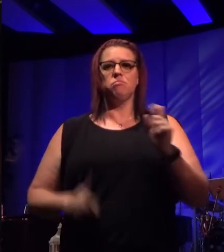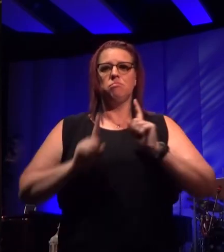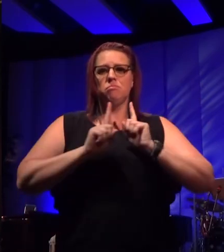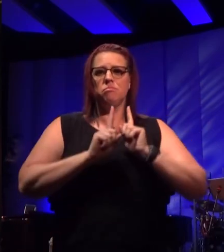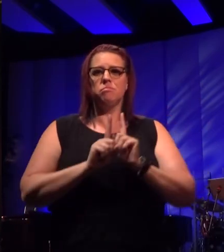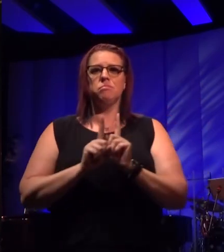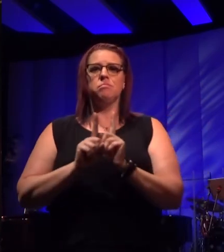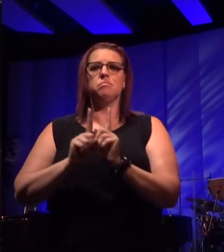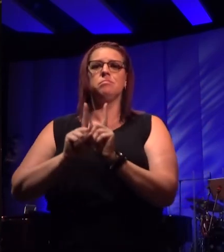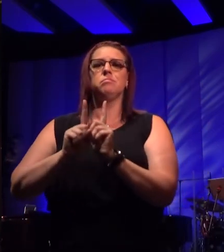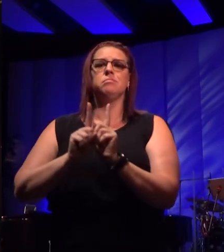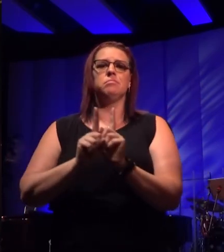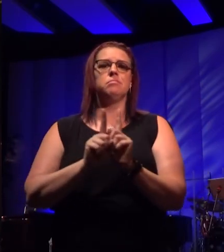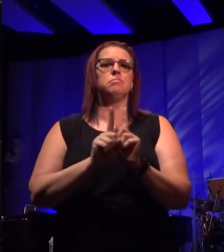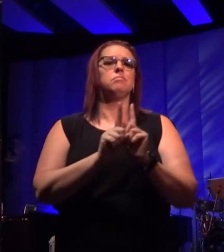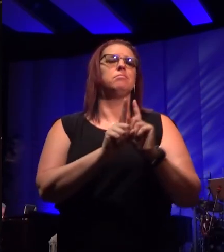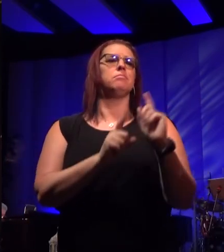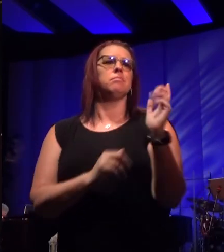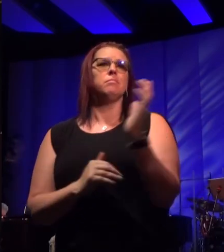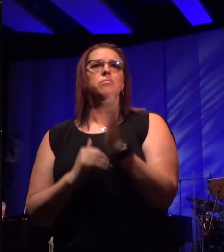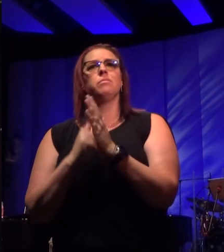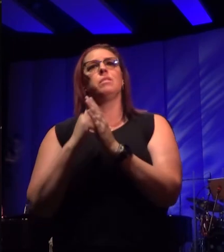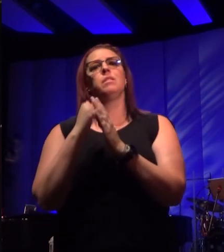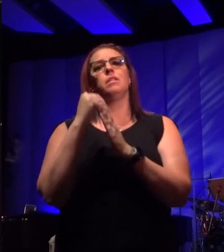they comfort me.